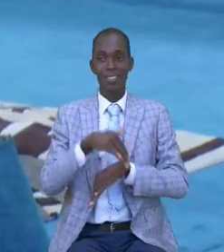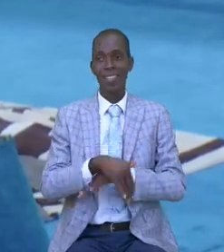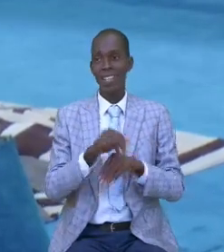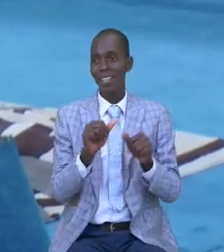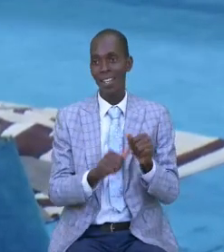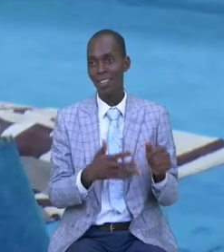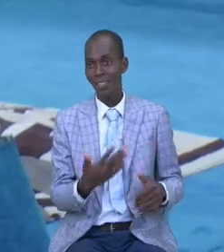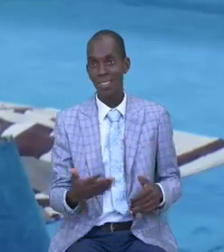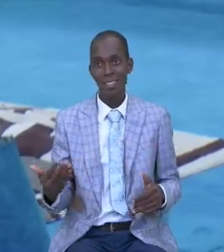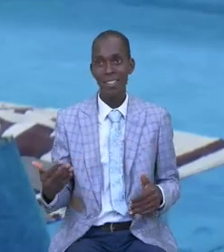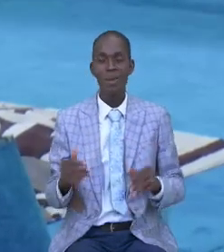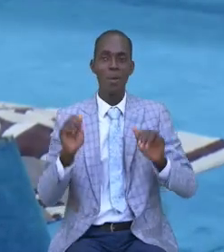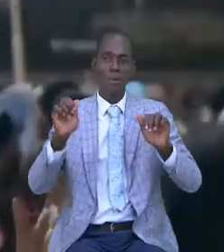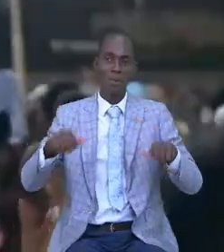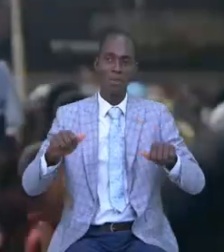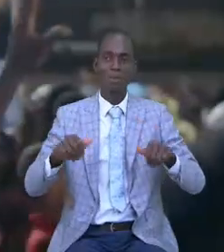everything possible.